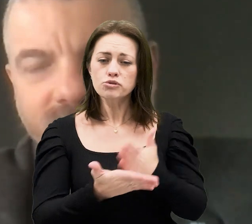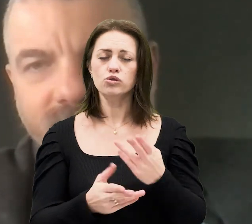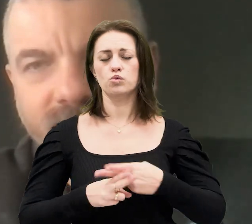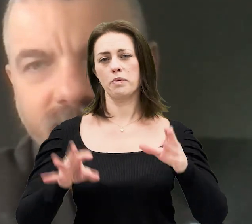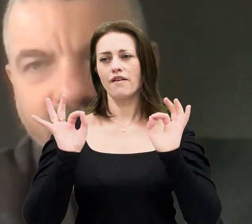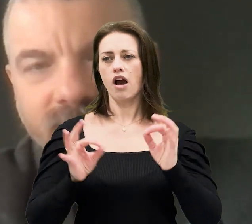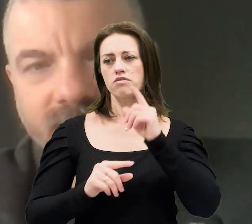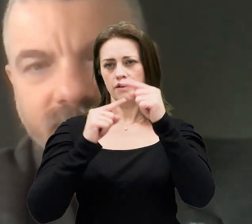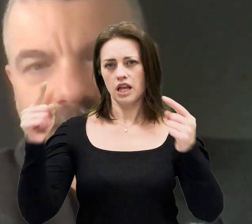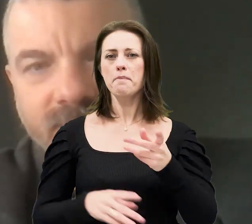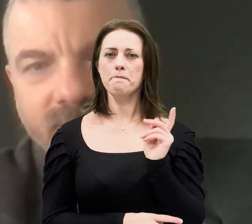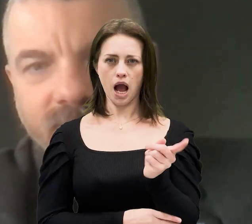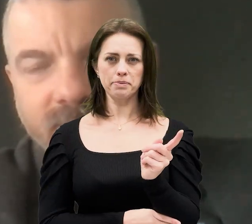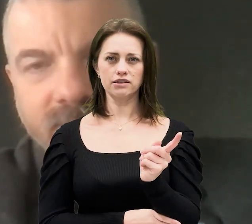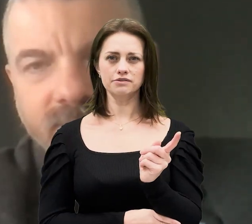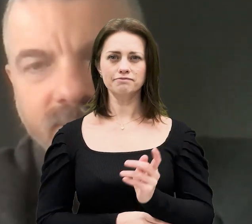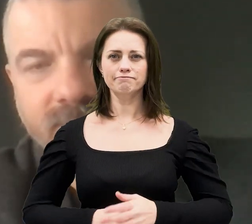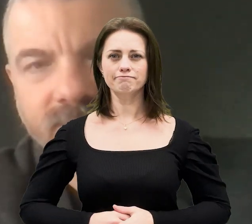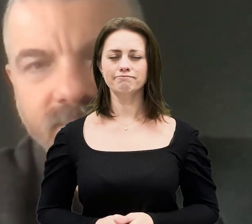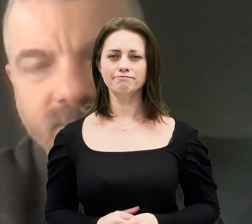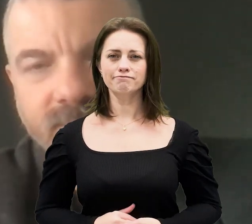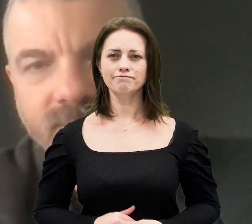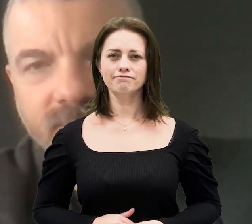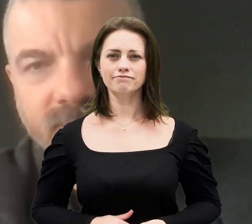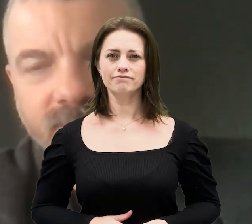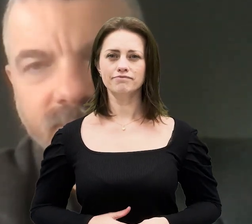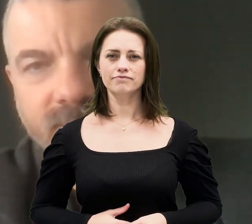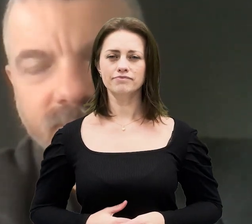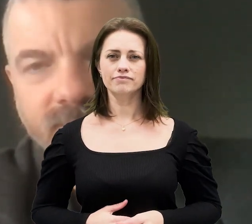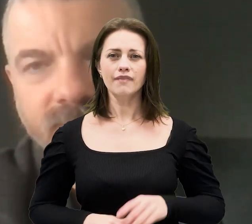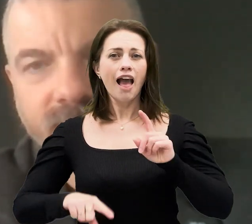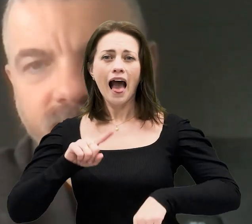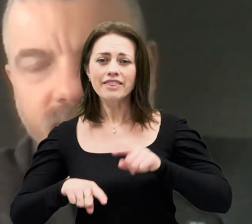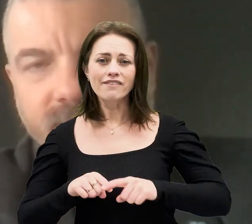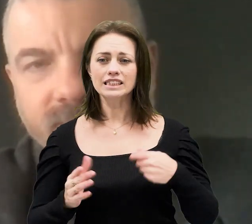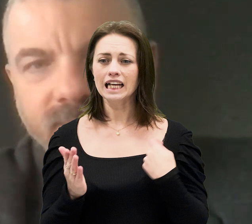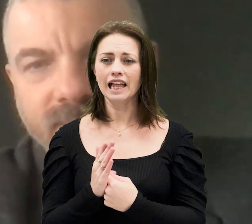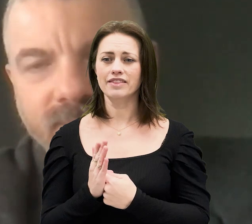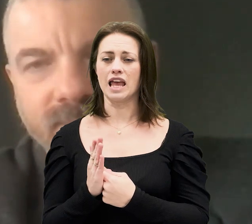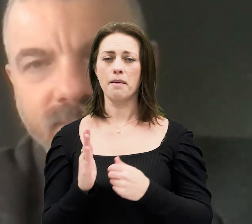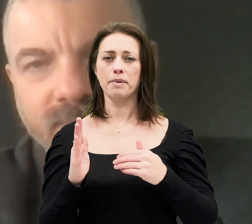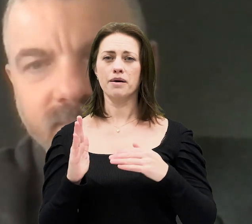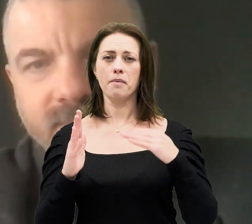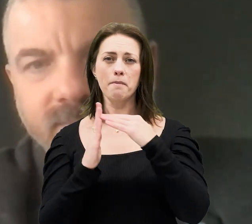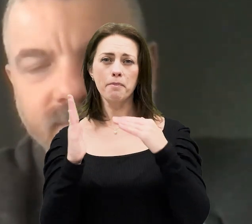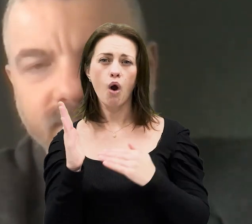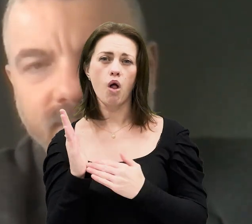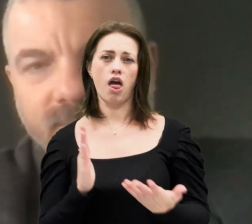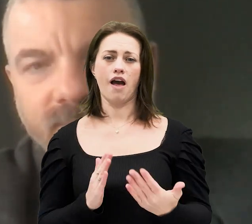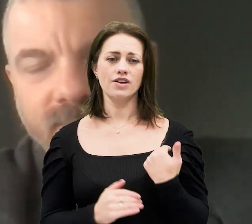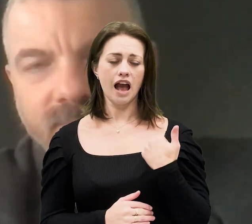individual access to quality education, regardless of their sex,